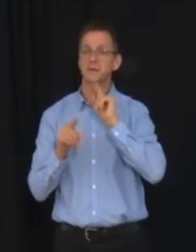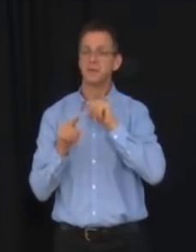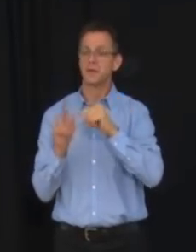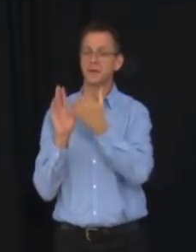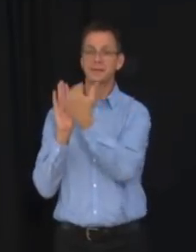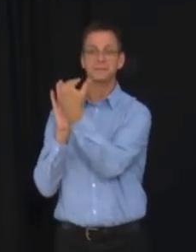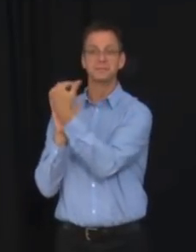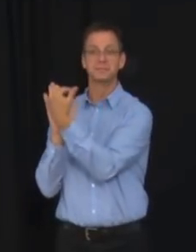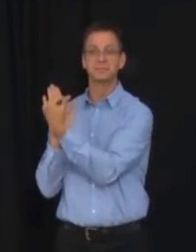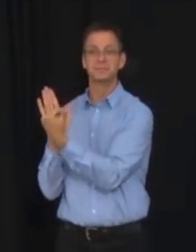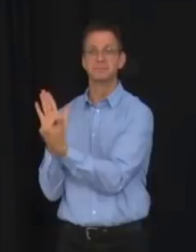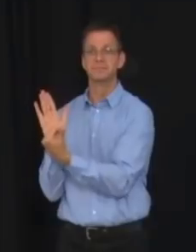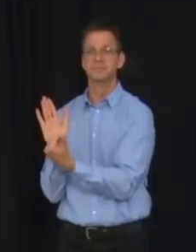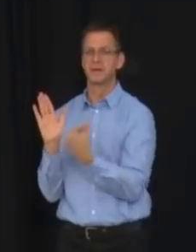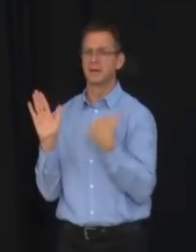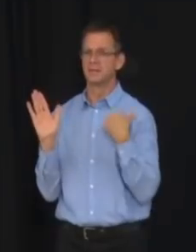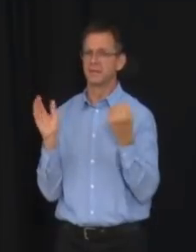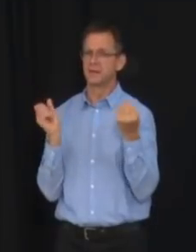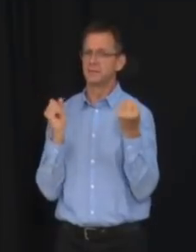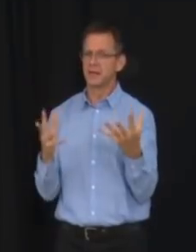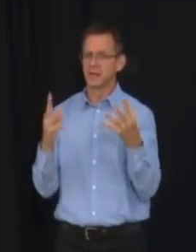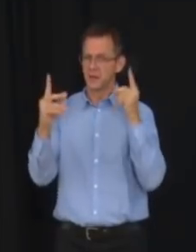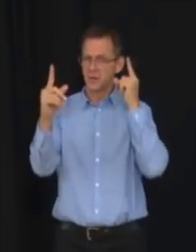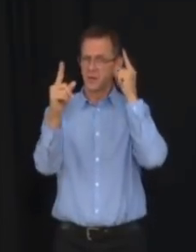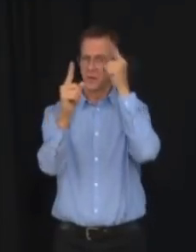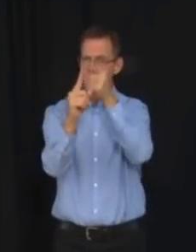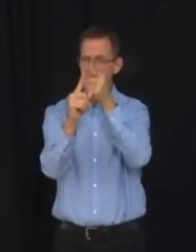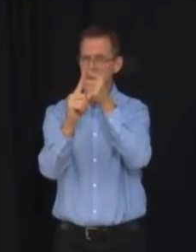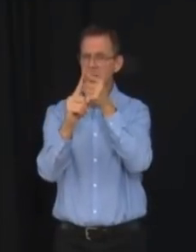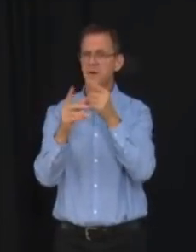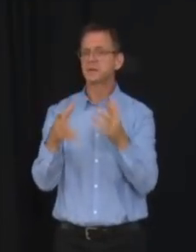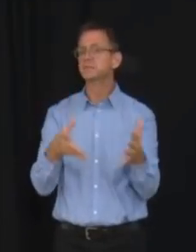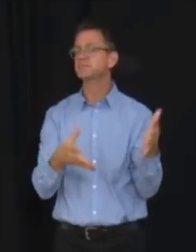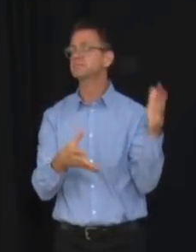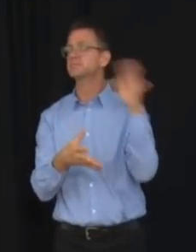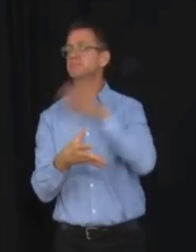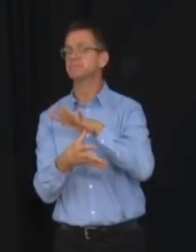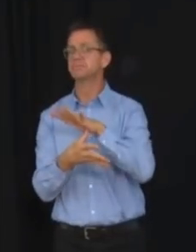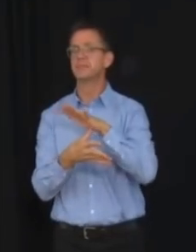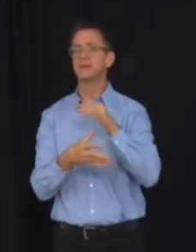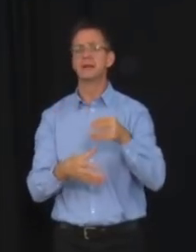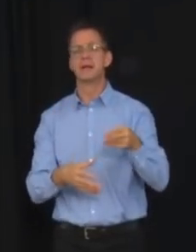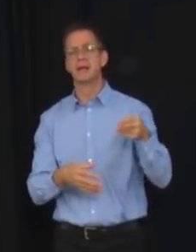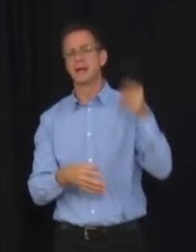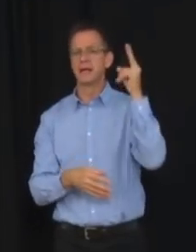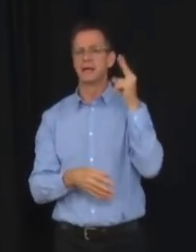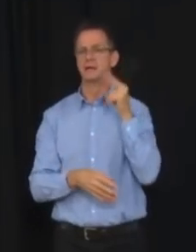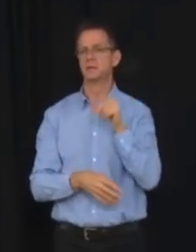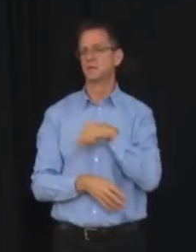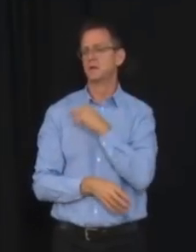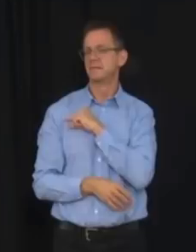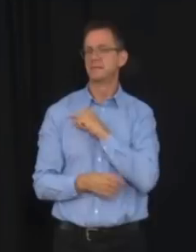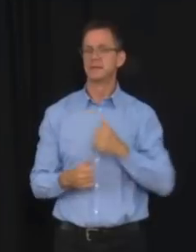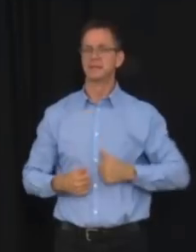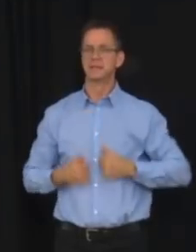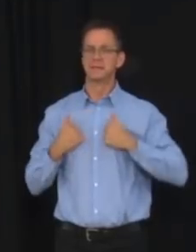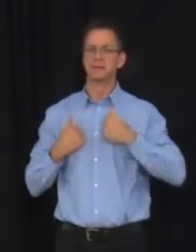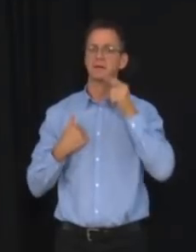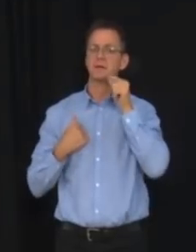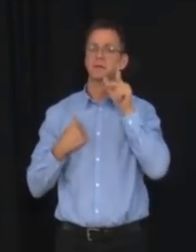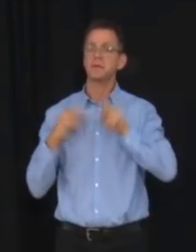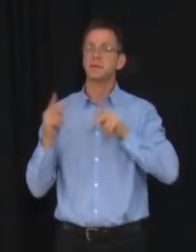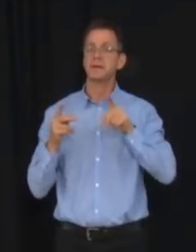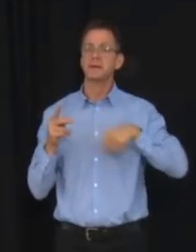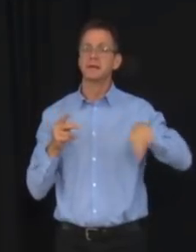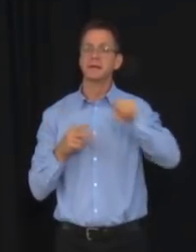starting with putting quality of life at the center of the system for continuing care, and improving staffing in home